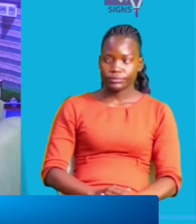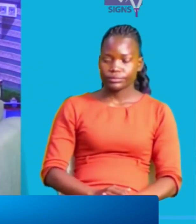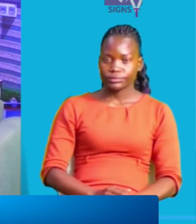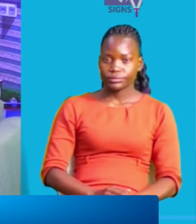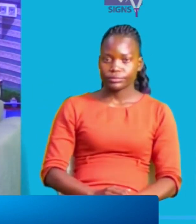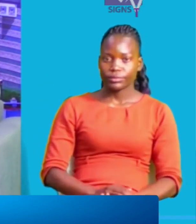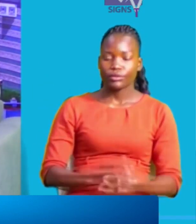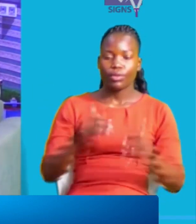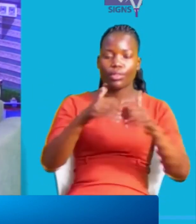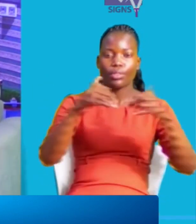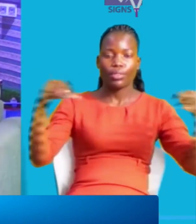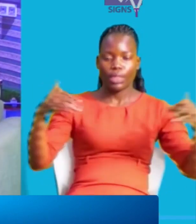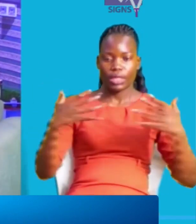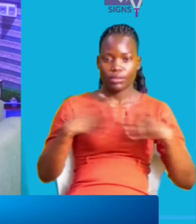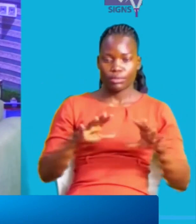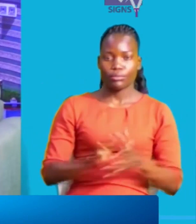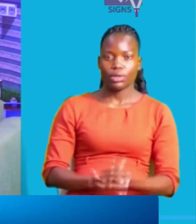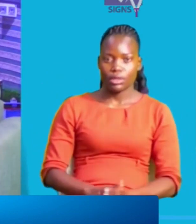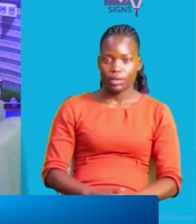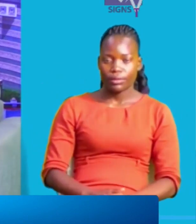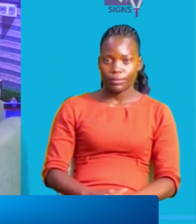To disperse the rioters.